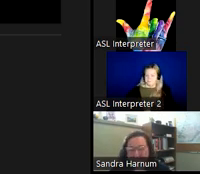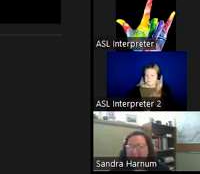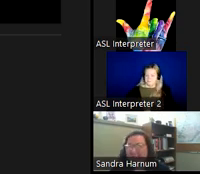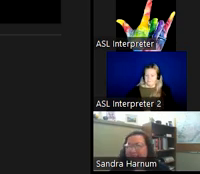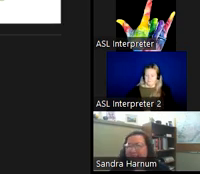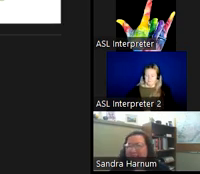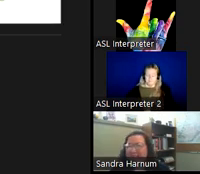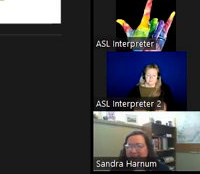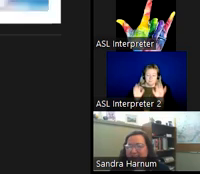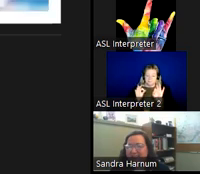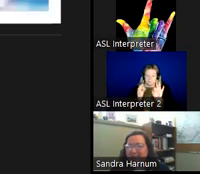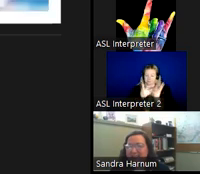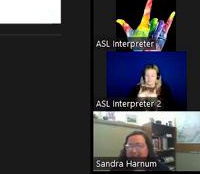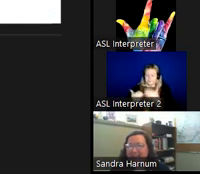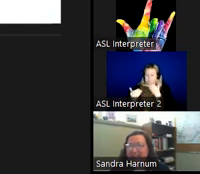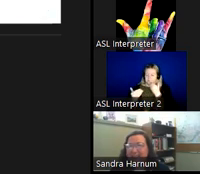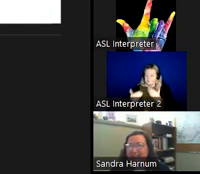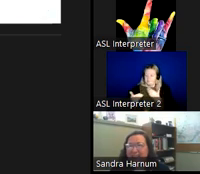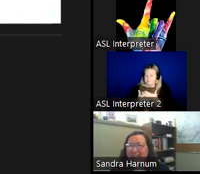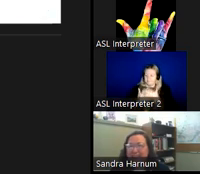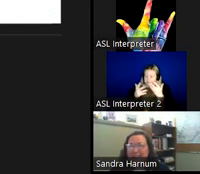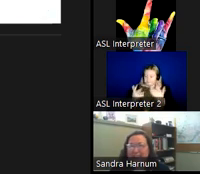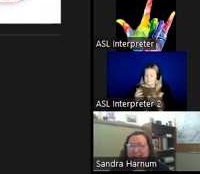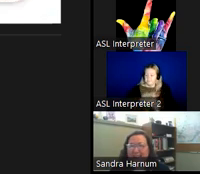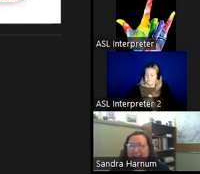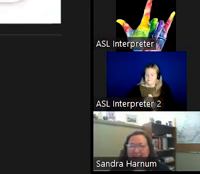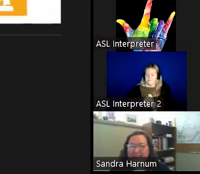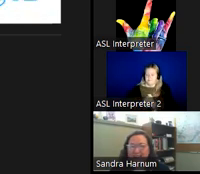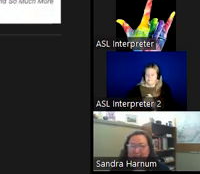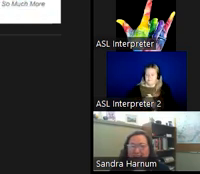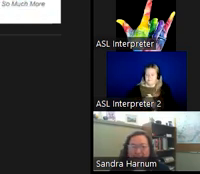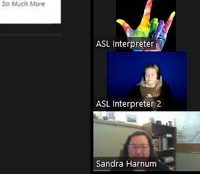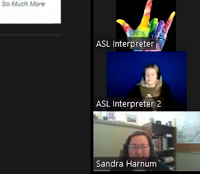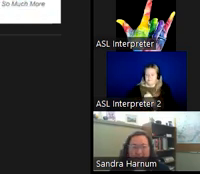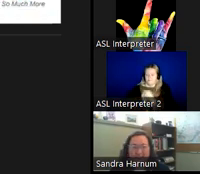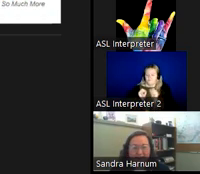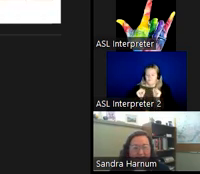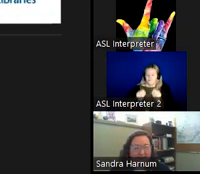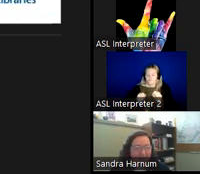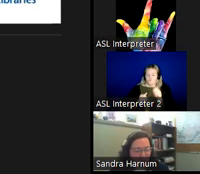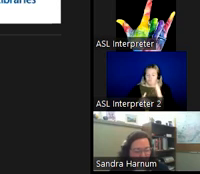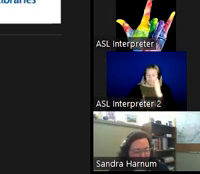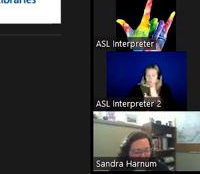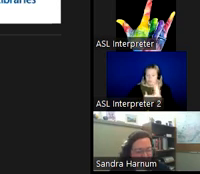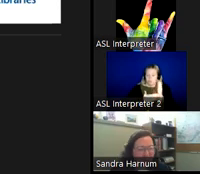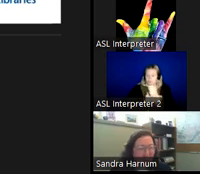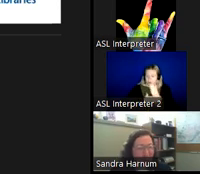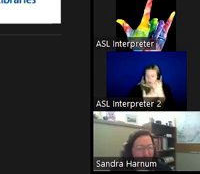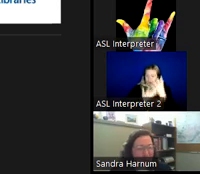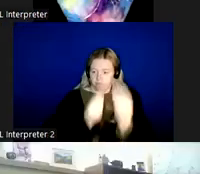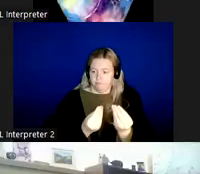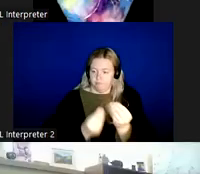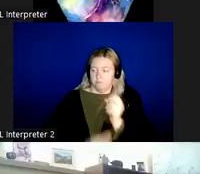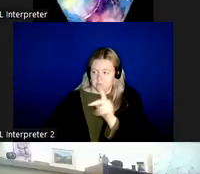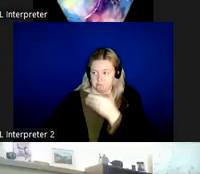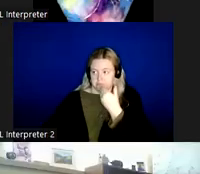Perfect. Thank you so much. If you can, Sandra, go ahead and just stop sharing your presentation. Okay. Yeah, sure.